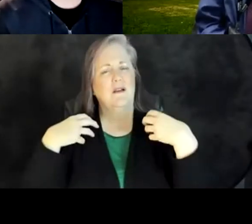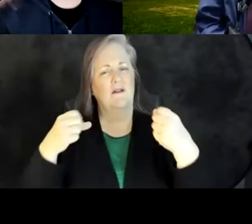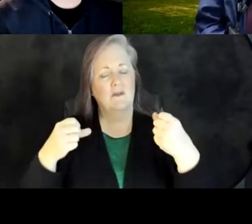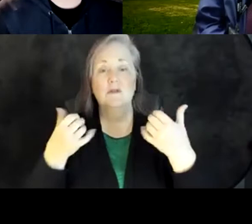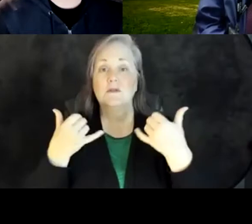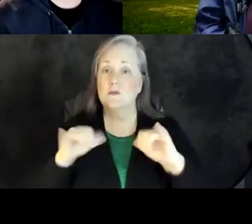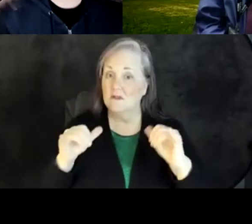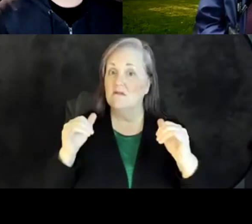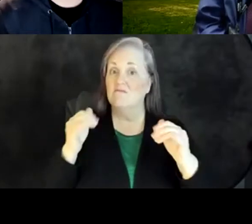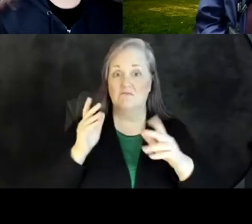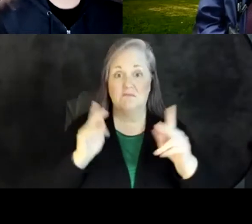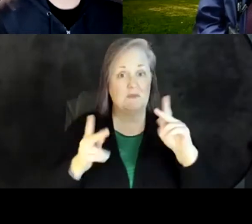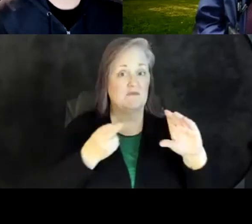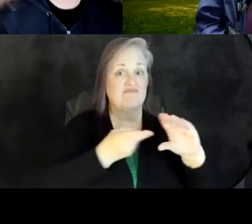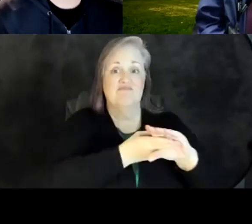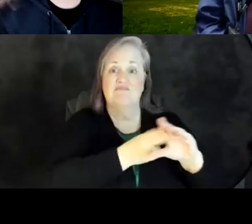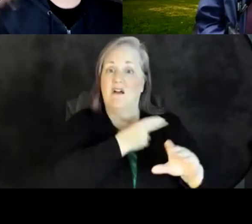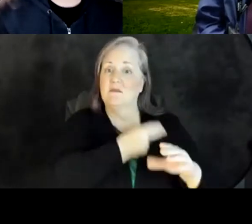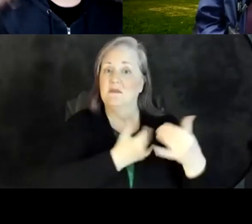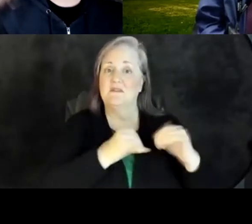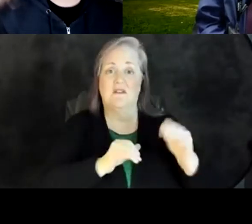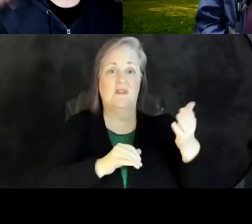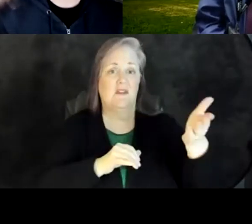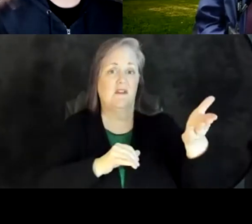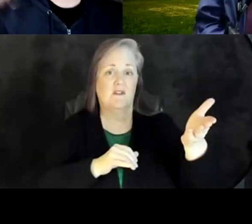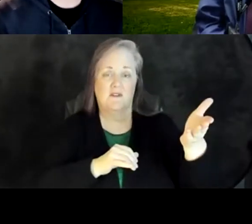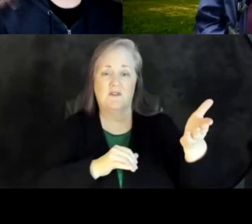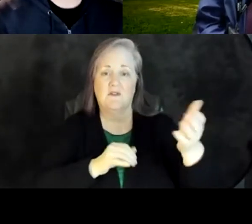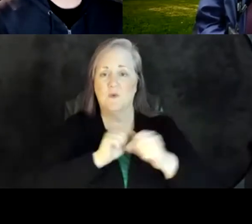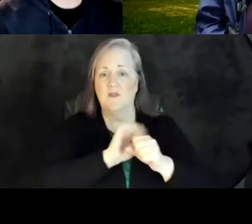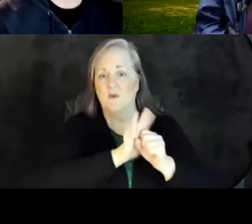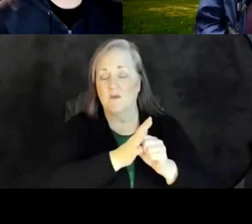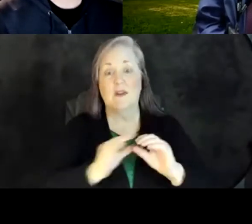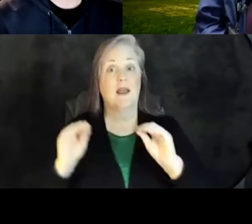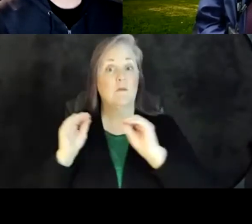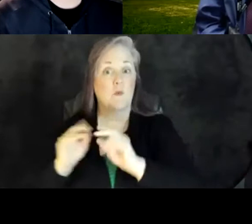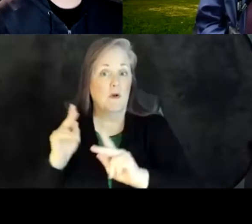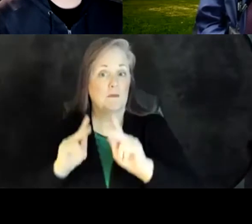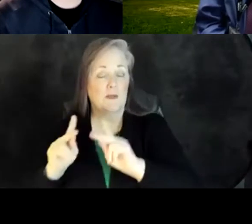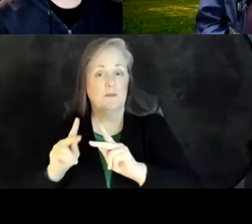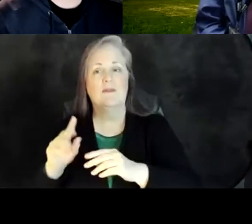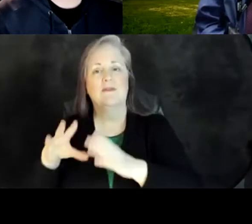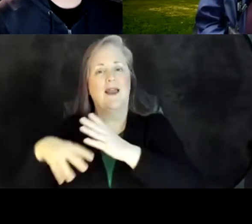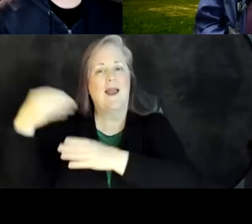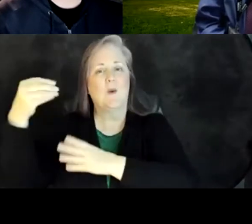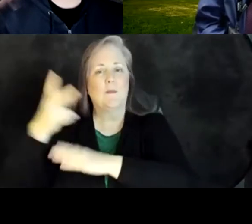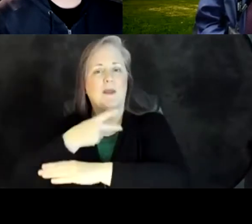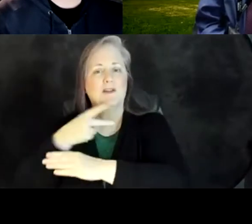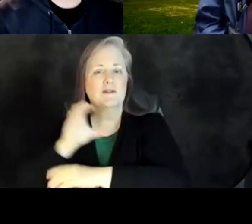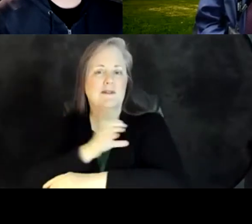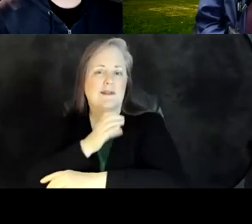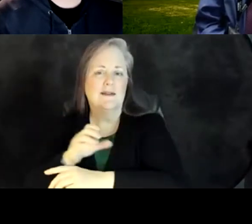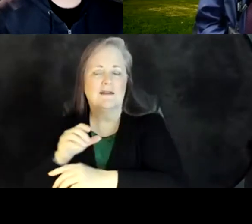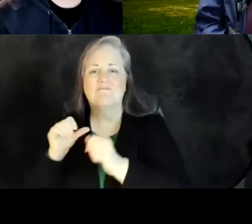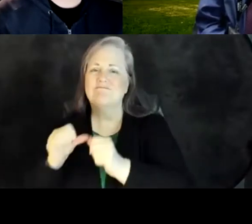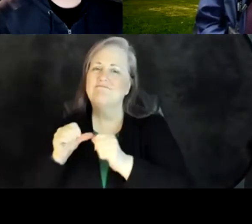people hospitalized with COVID. And we're also seeing more people in our outpatient clinic who have